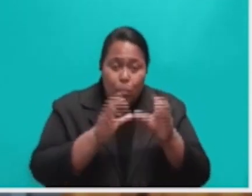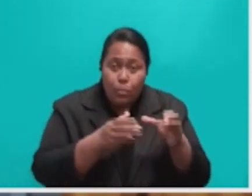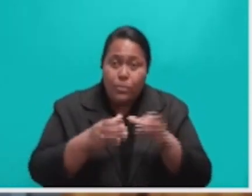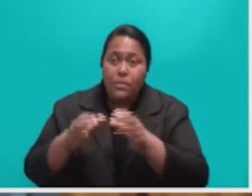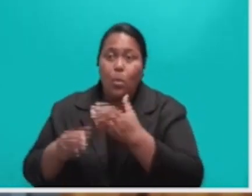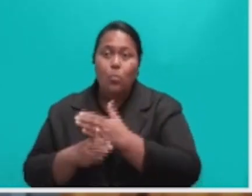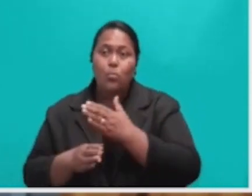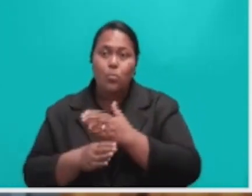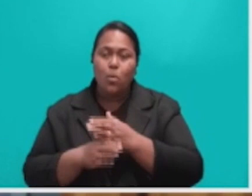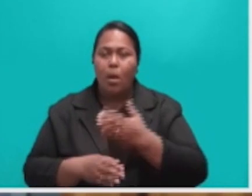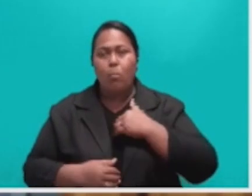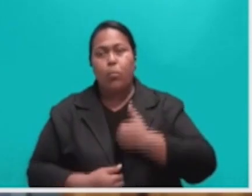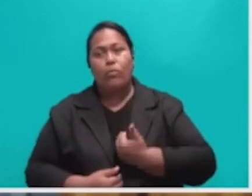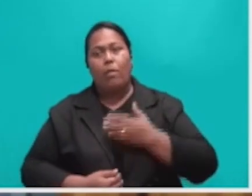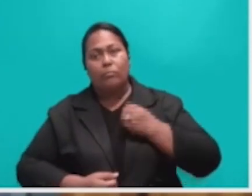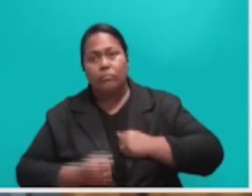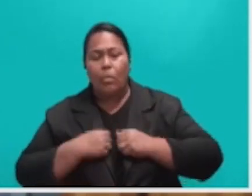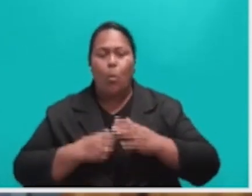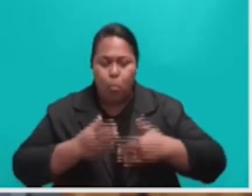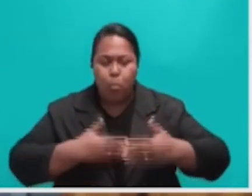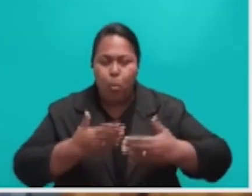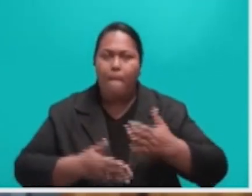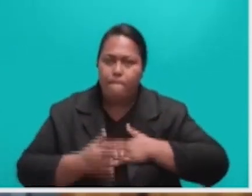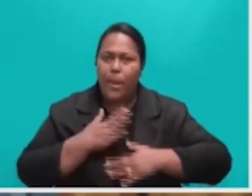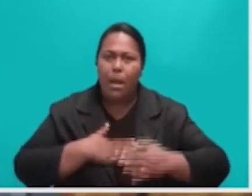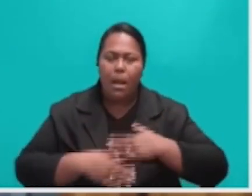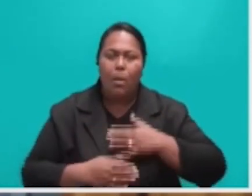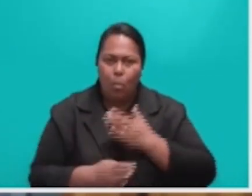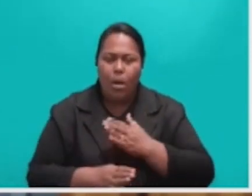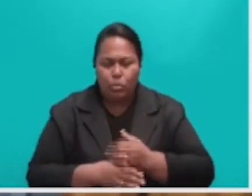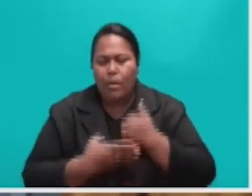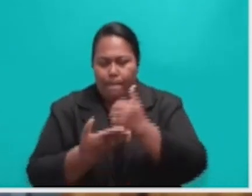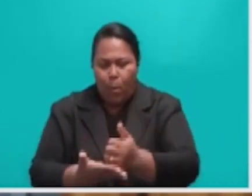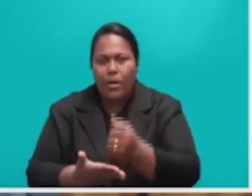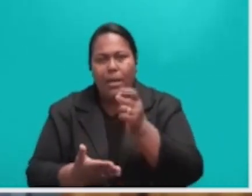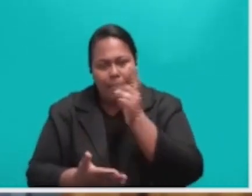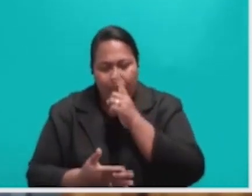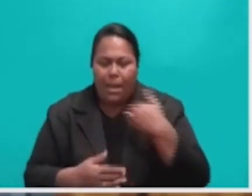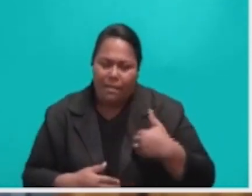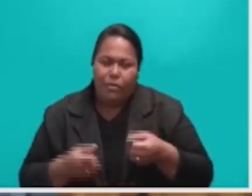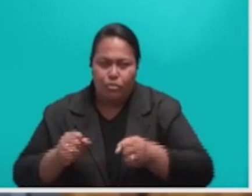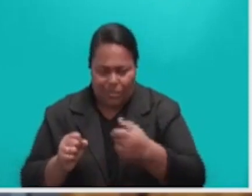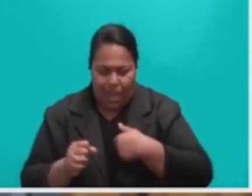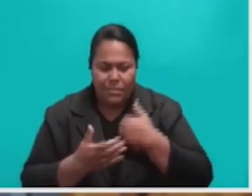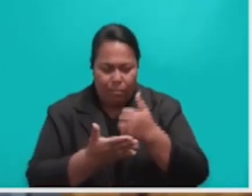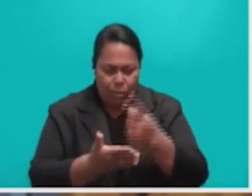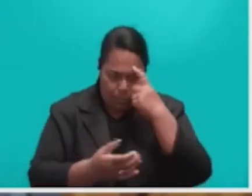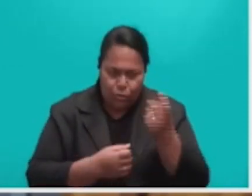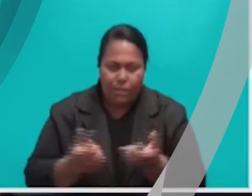have been working tirelessly to provide support to those on our streets. With that, Mr. Speaker, I support the motion. Thank you.